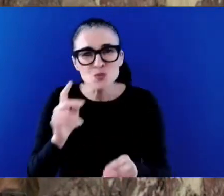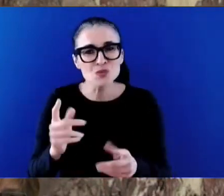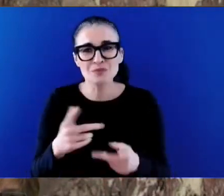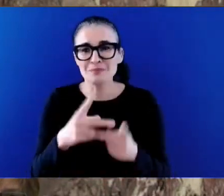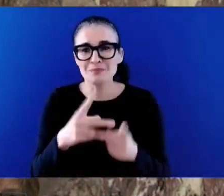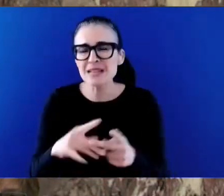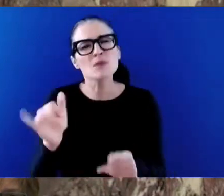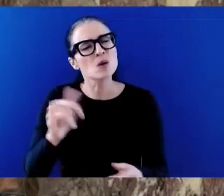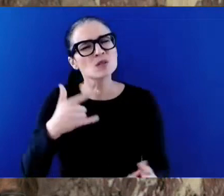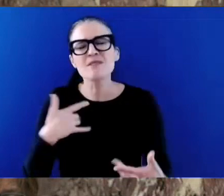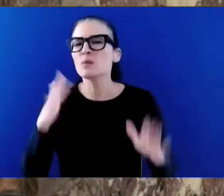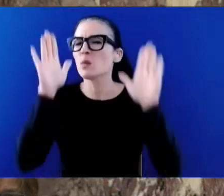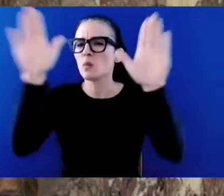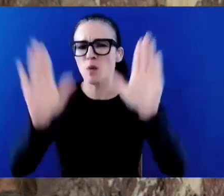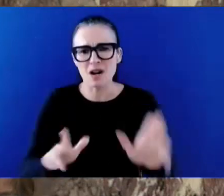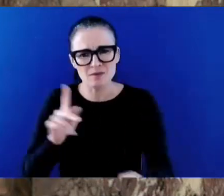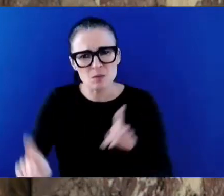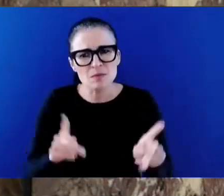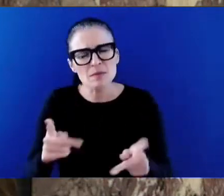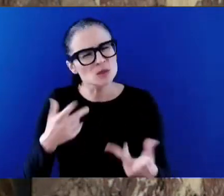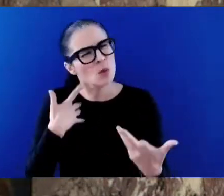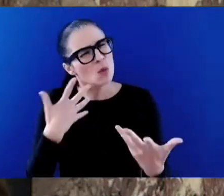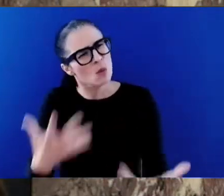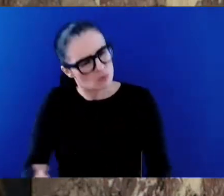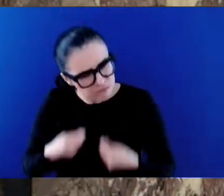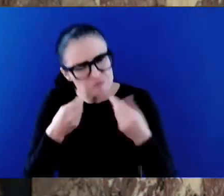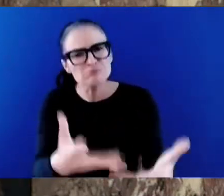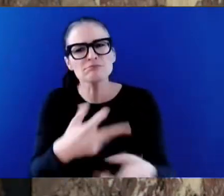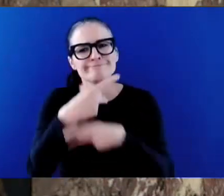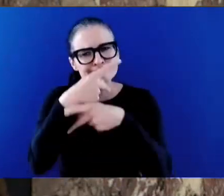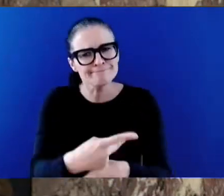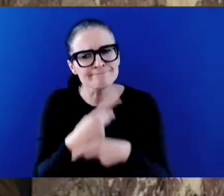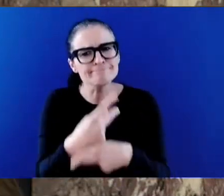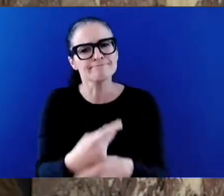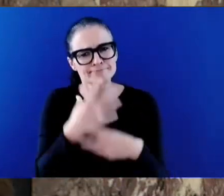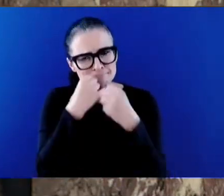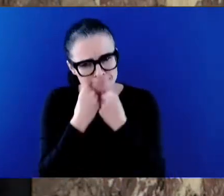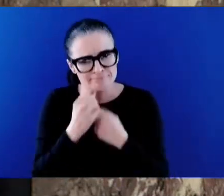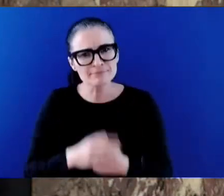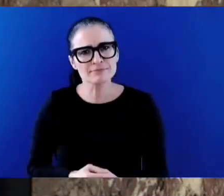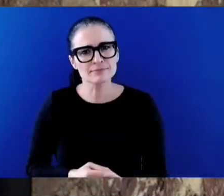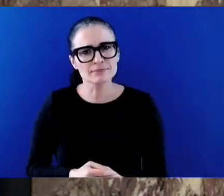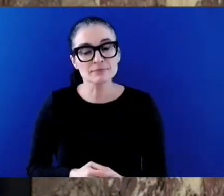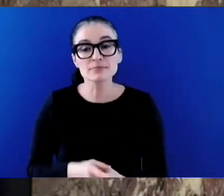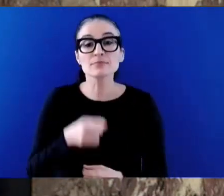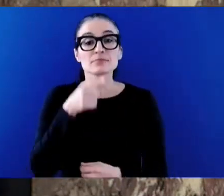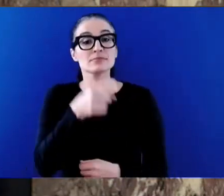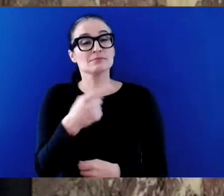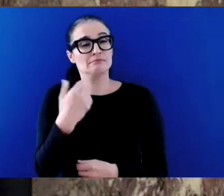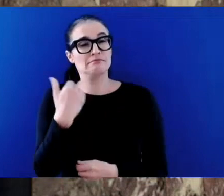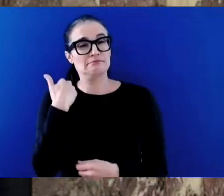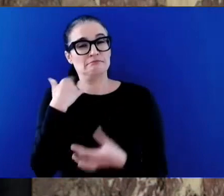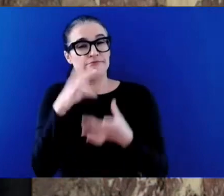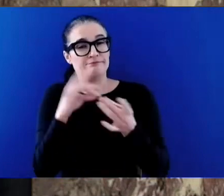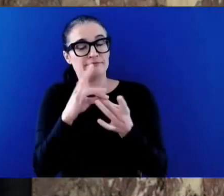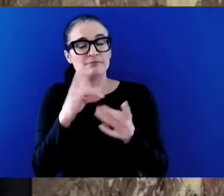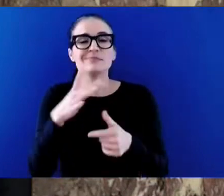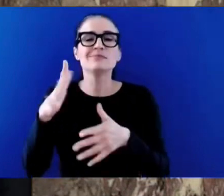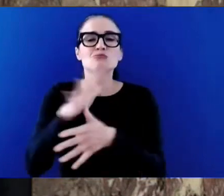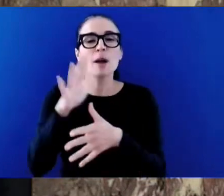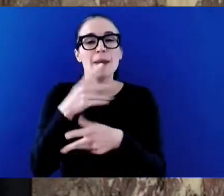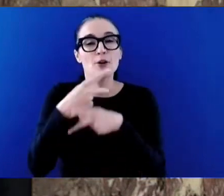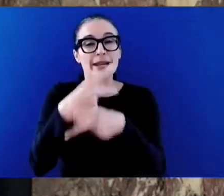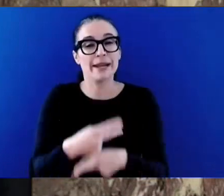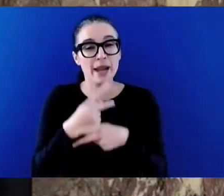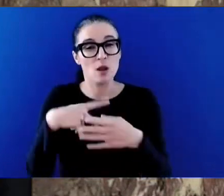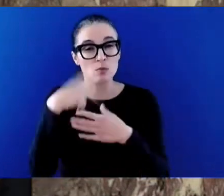In addition, the program the member mentioned, primary care, the new doctor's contract and the recruitment efforts in British Columbia